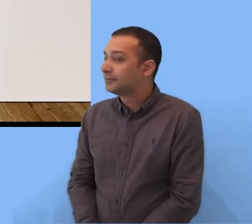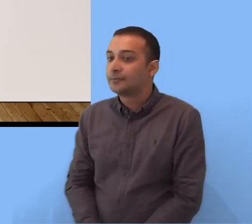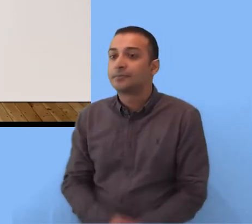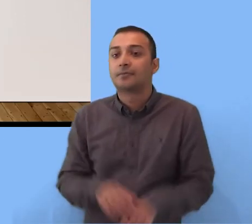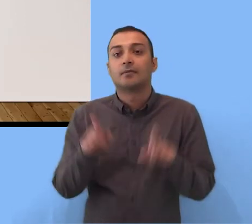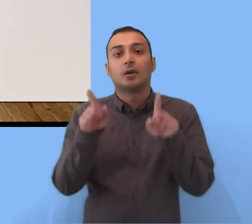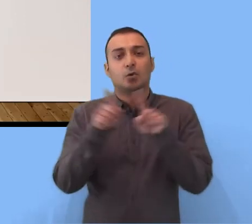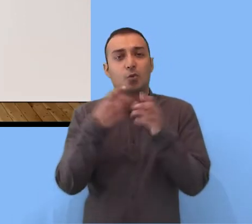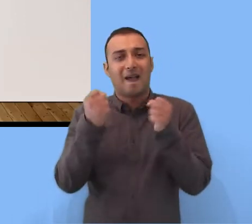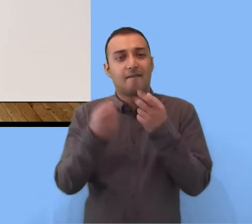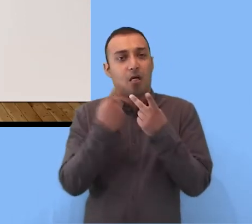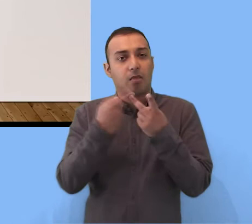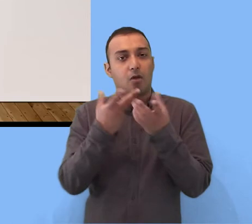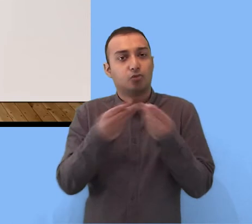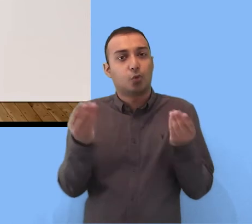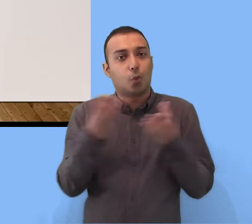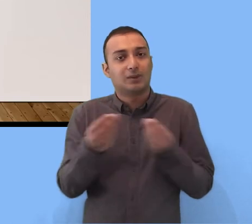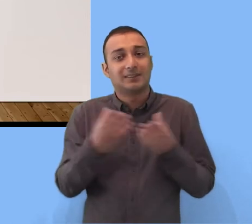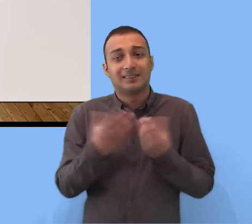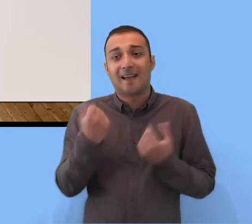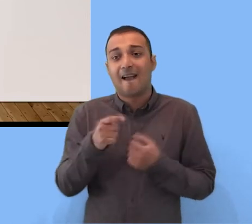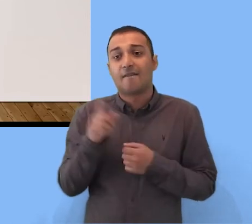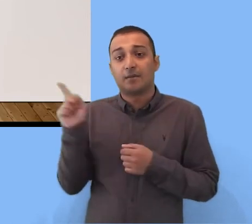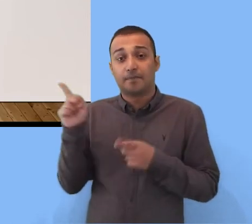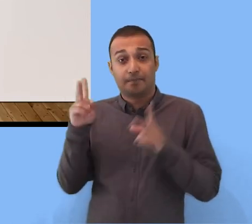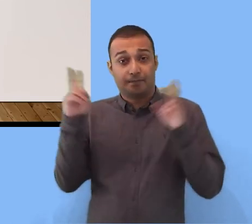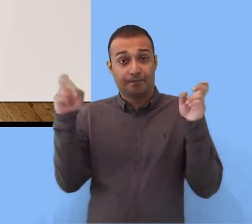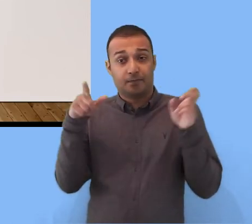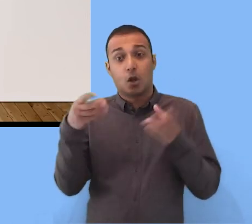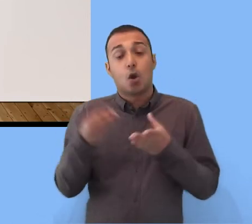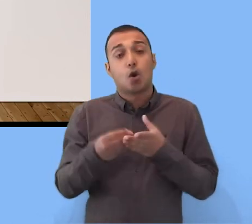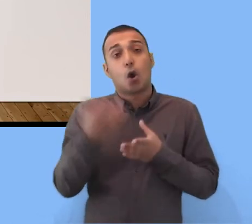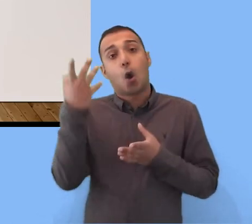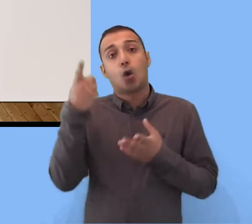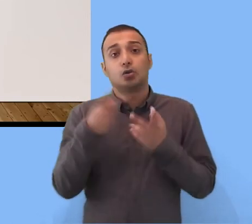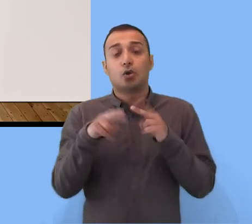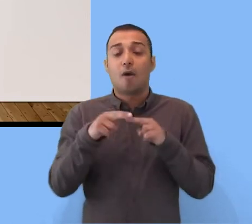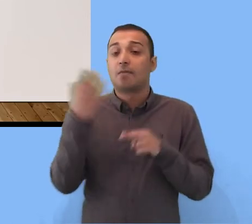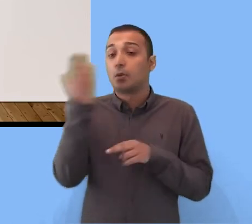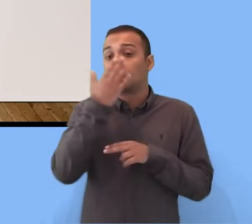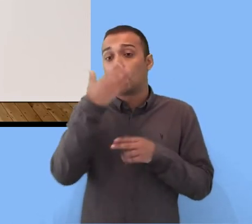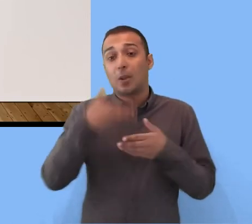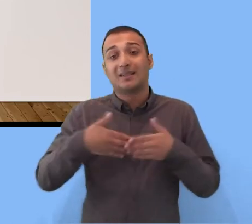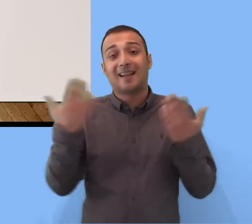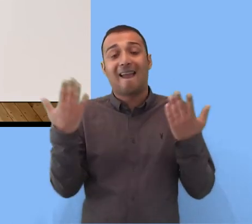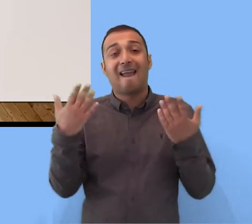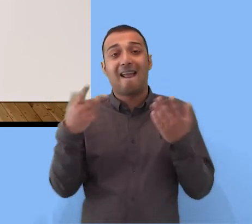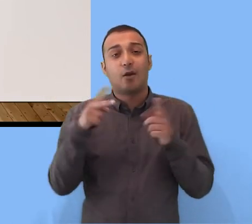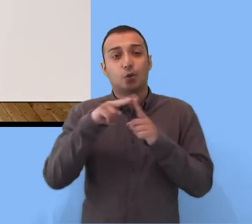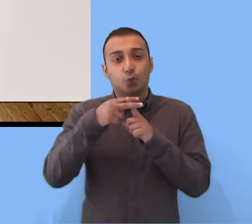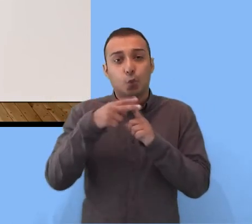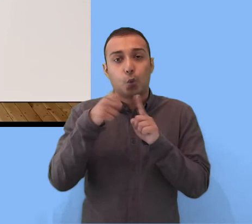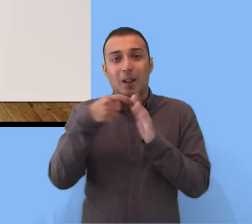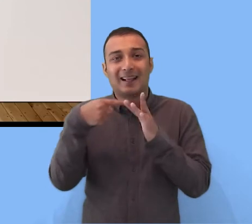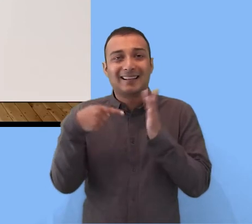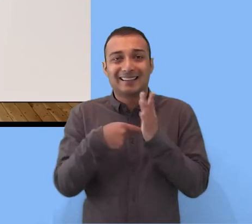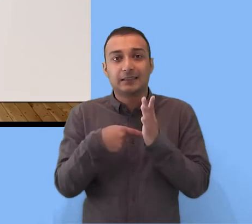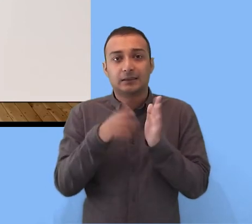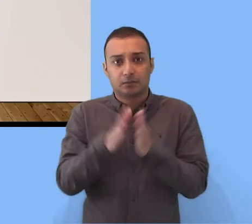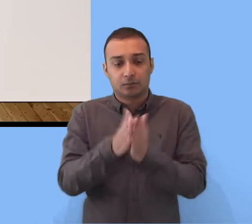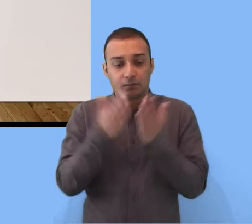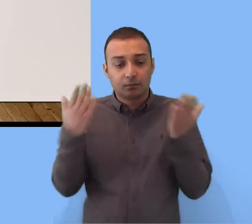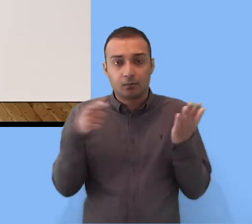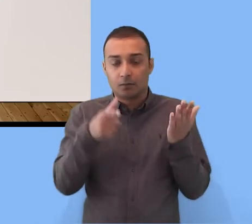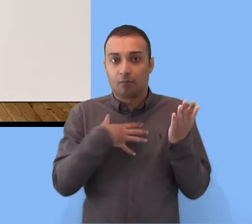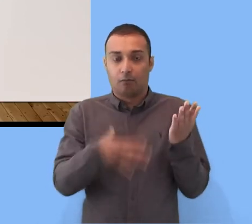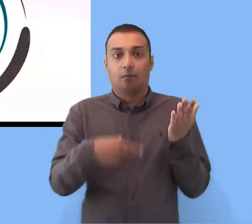day toolkit is a fantastic toolkit for any school or setting to look at, to see where all the hidden costs are.